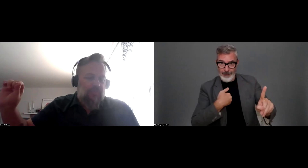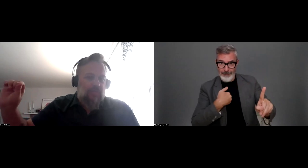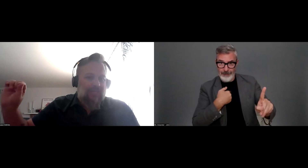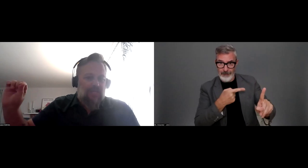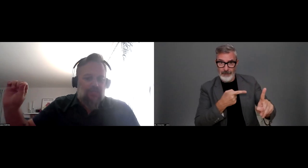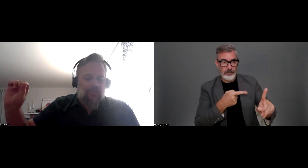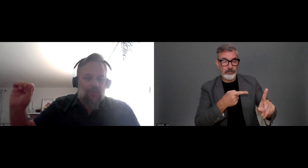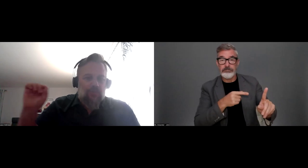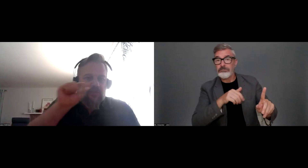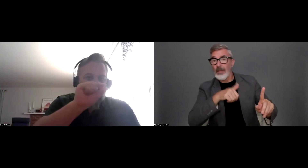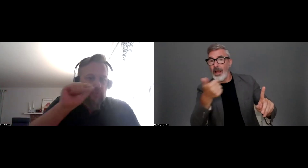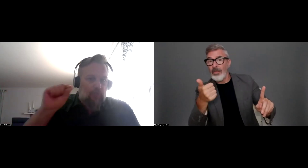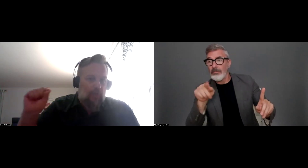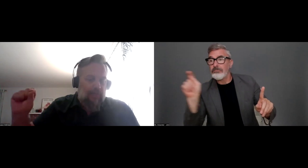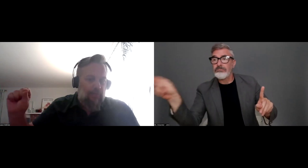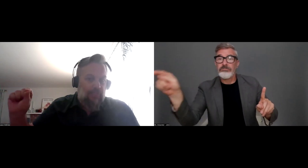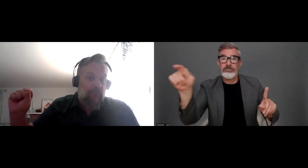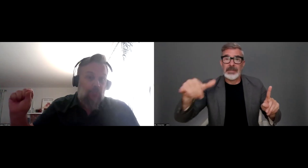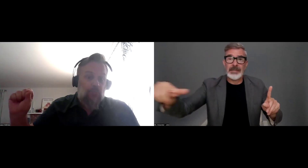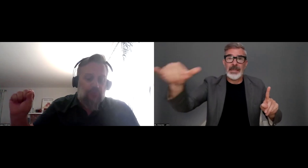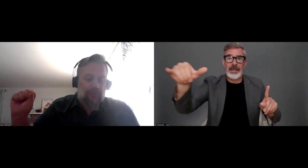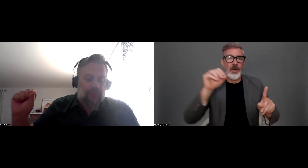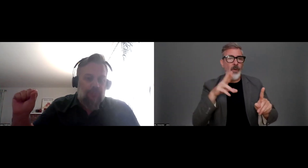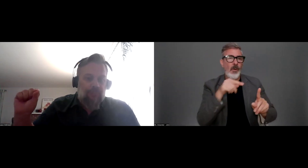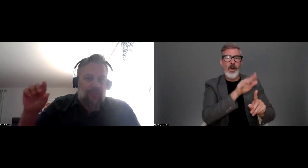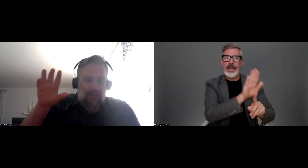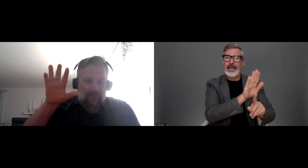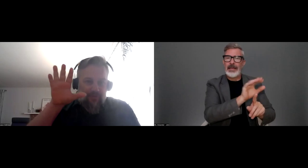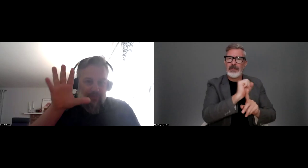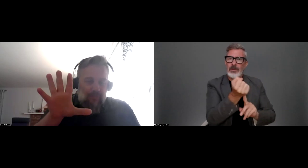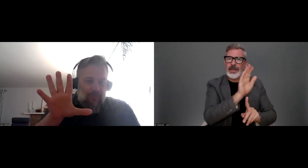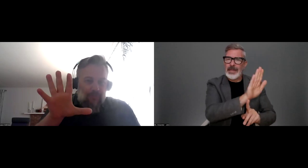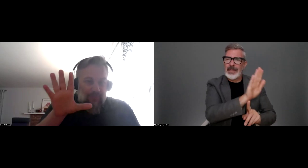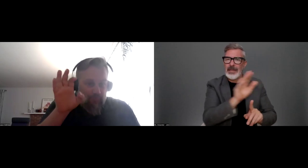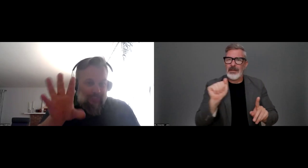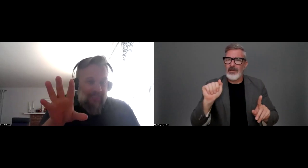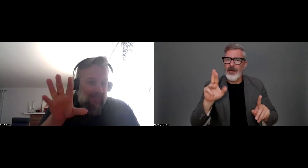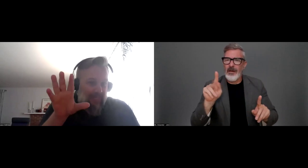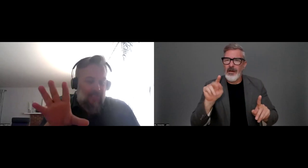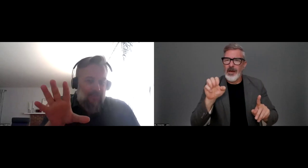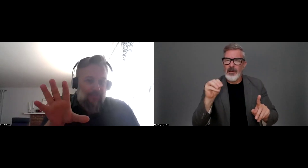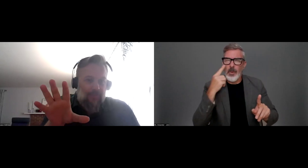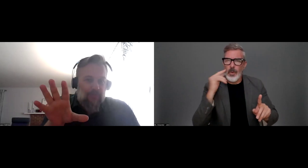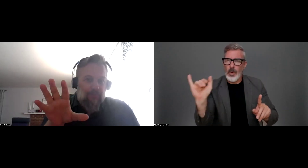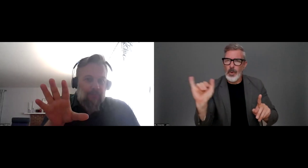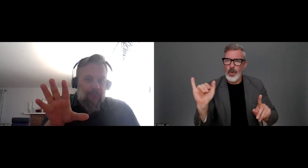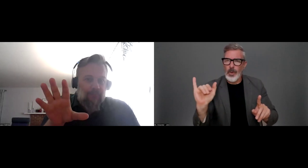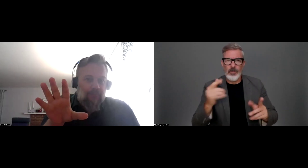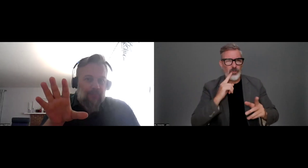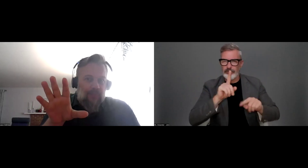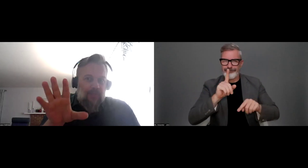more episodic as you go down the line or down the ruler. The spectrum is really a color